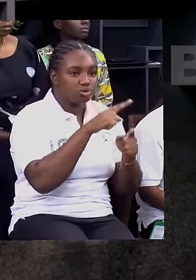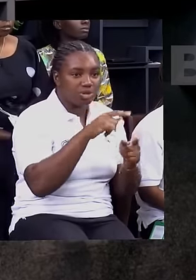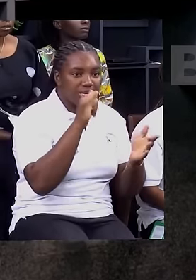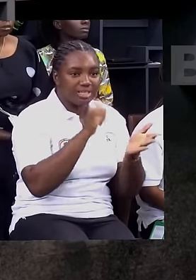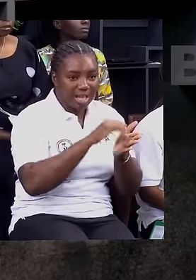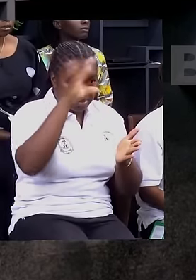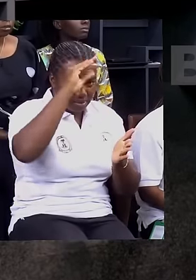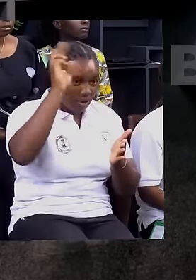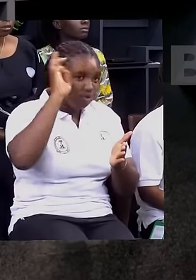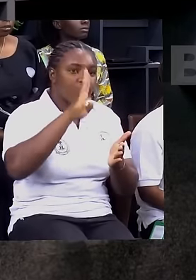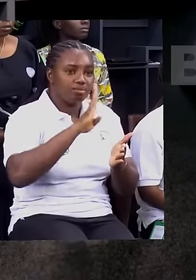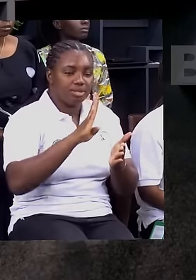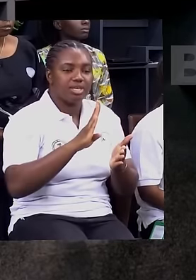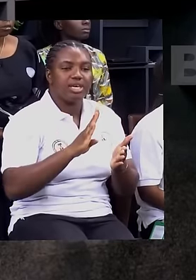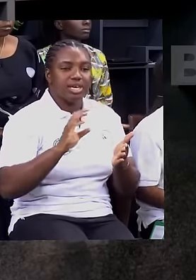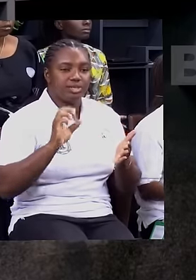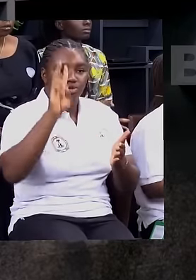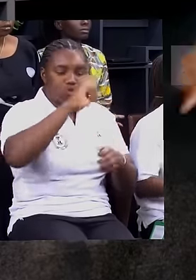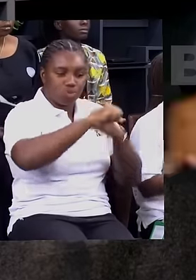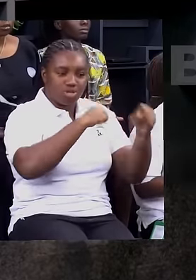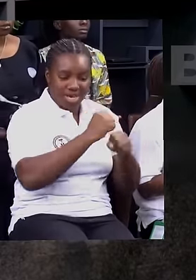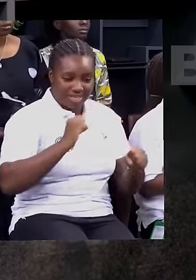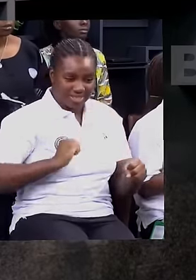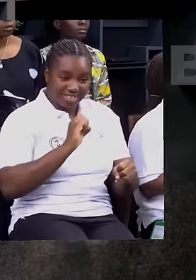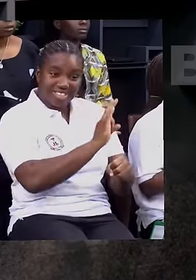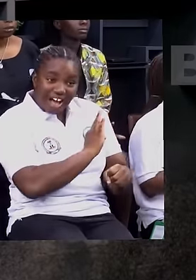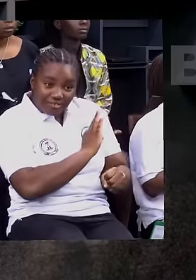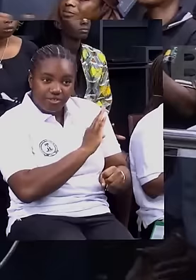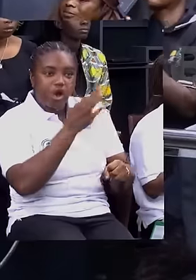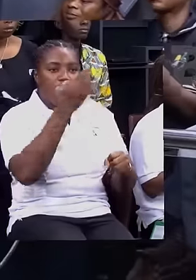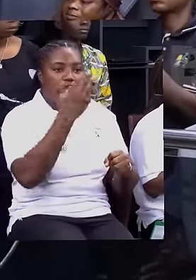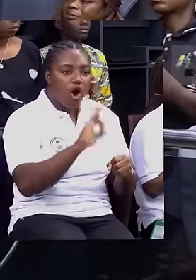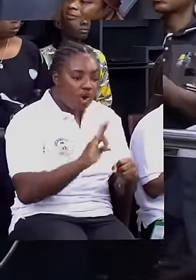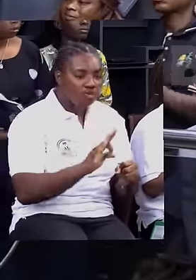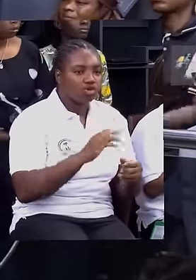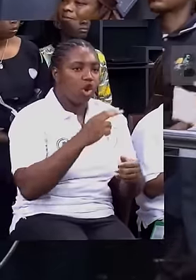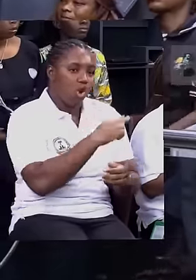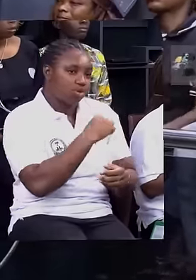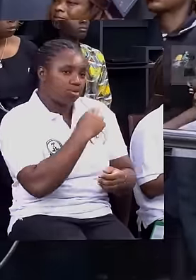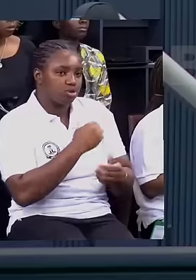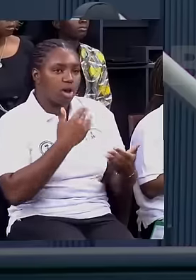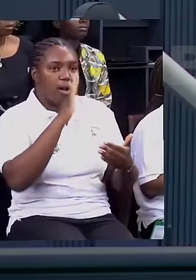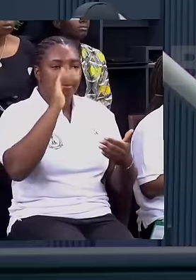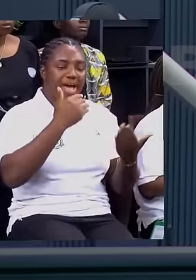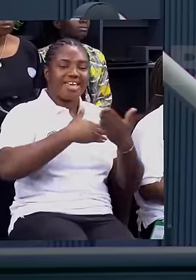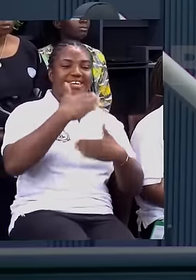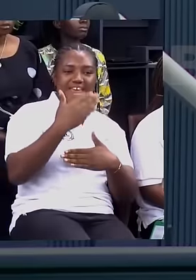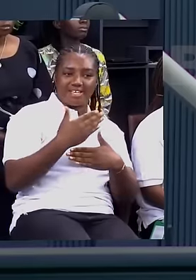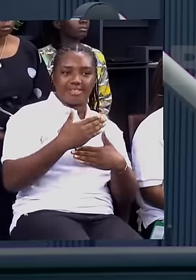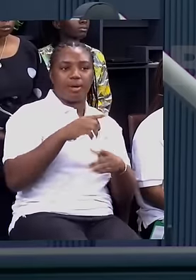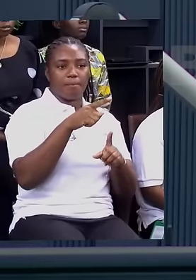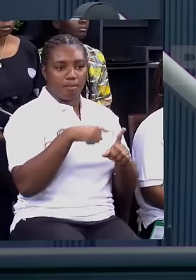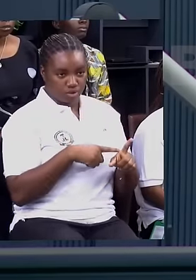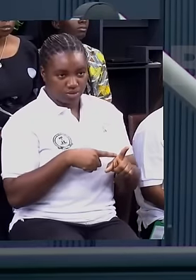be 2 years staff of Alliance Hospital by next month. The boy will be proposed to sell his kidney.